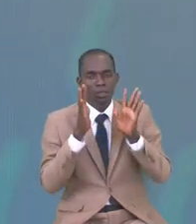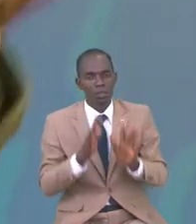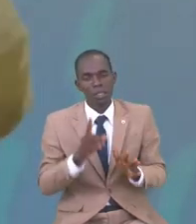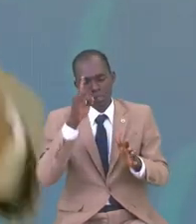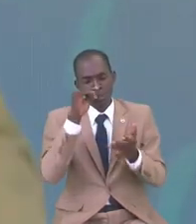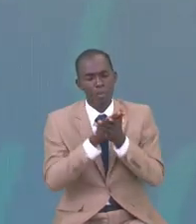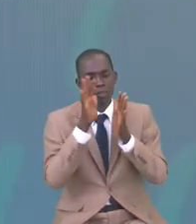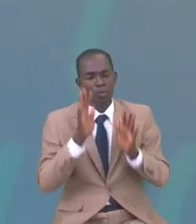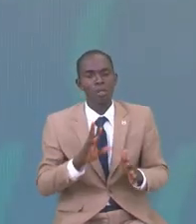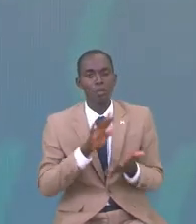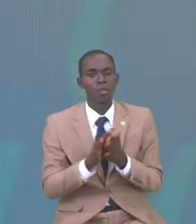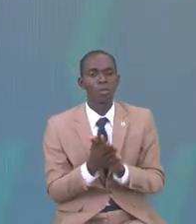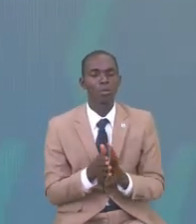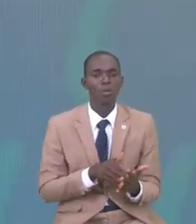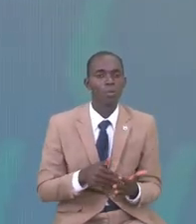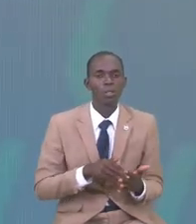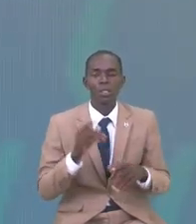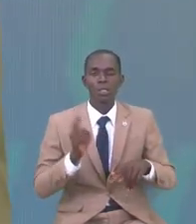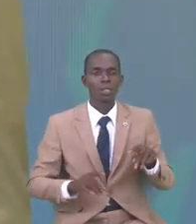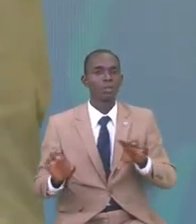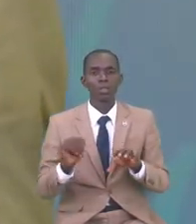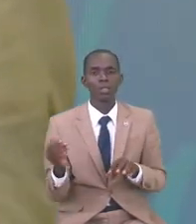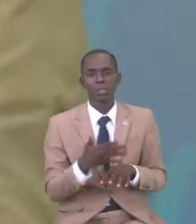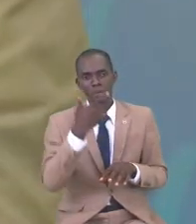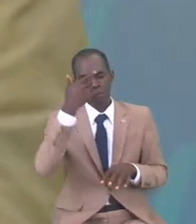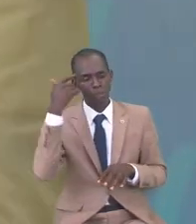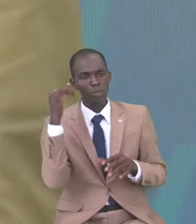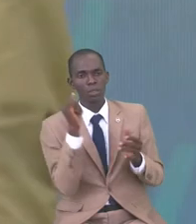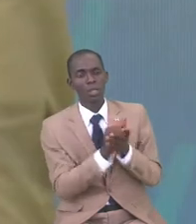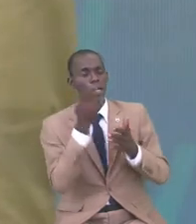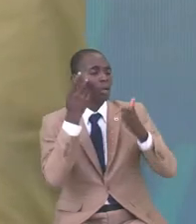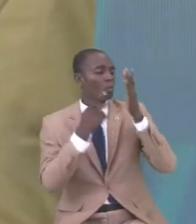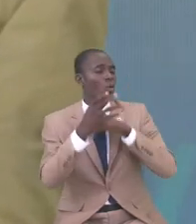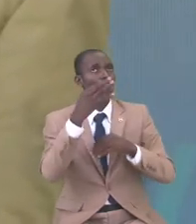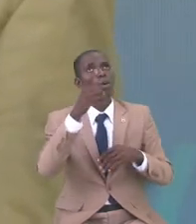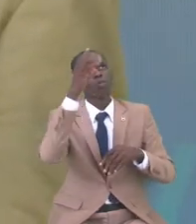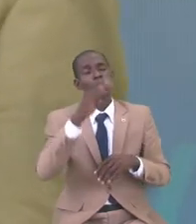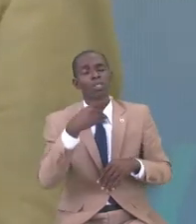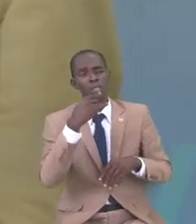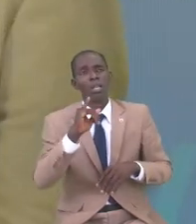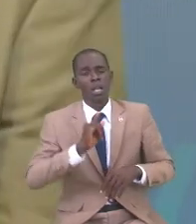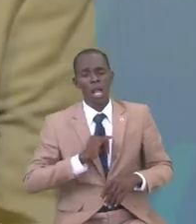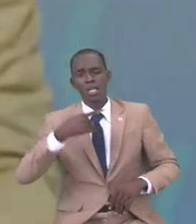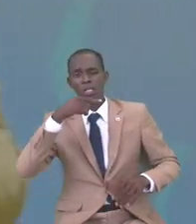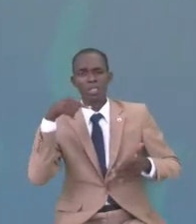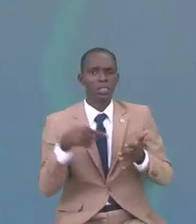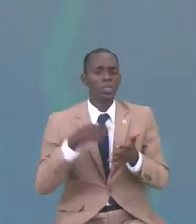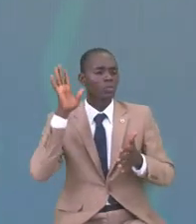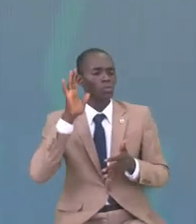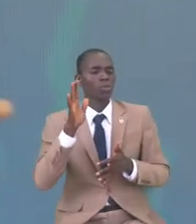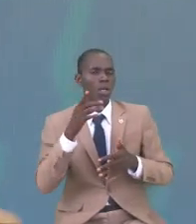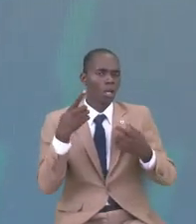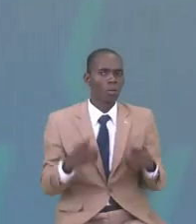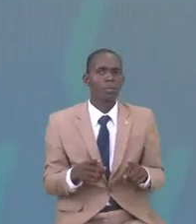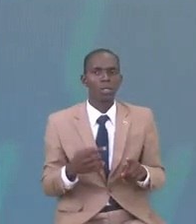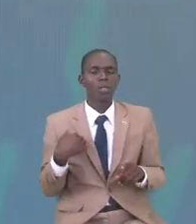are powerless. There's nothing they can do, because I, the prophet of God, I say, this is what God told me, and then